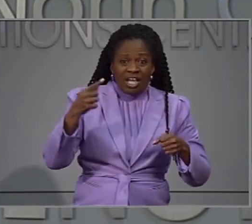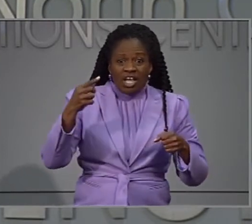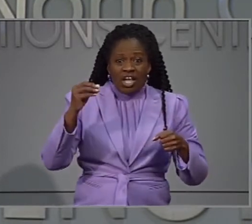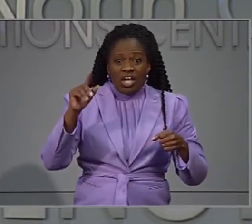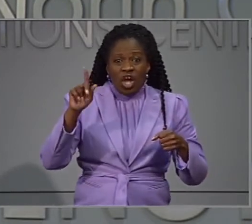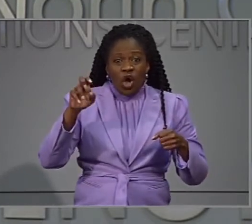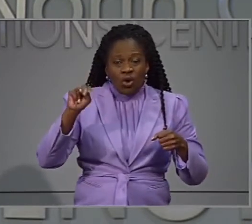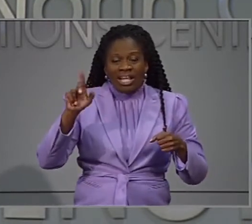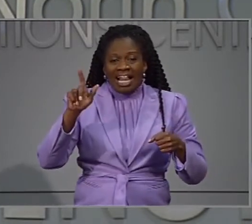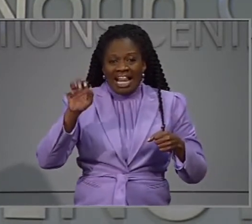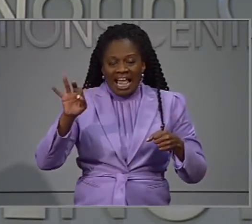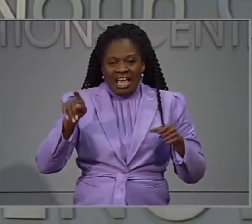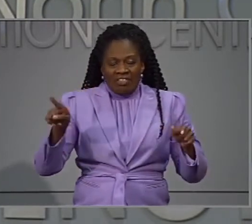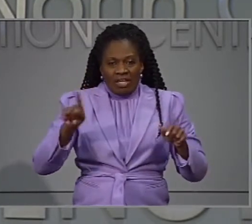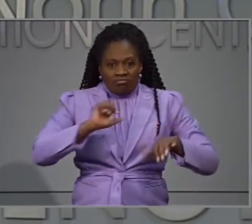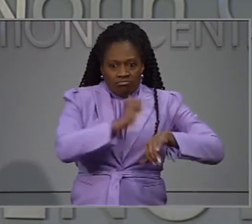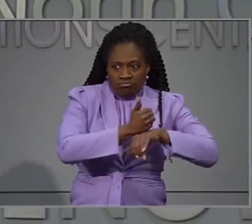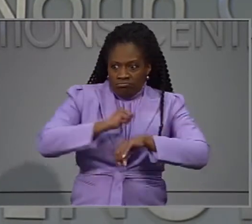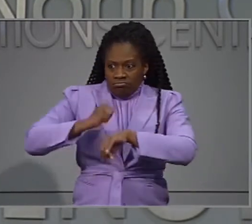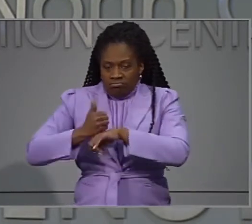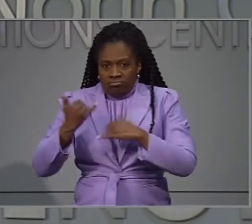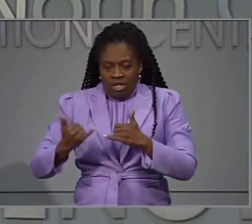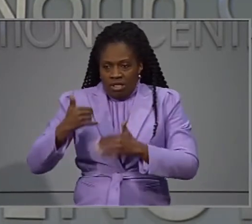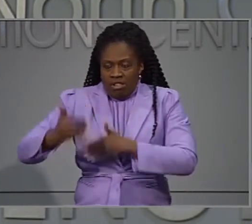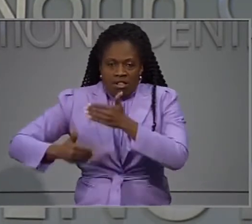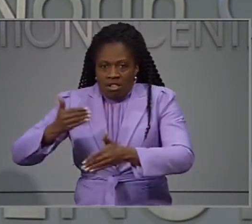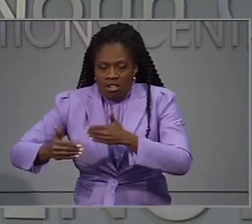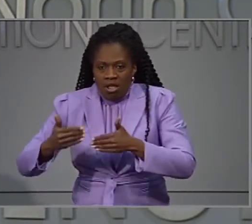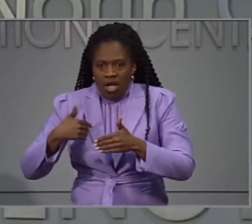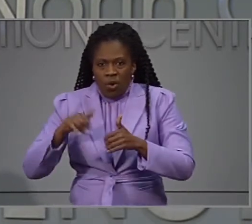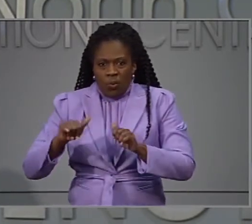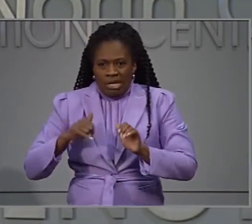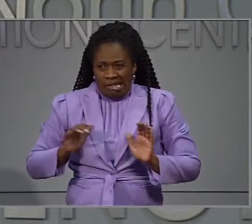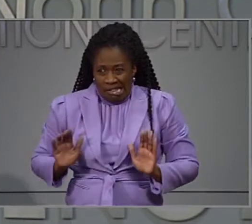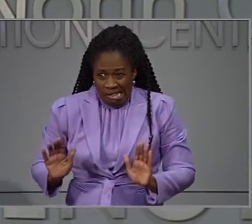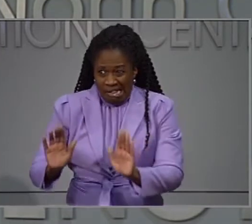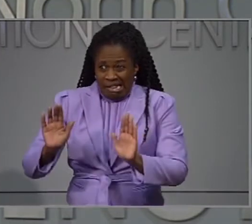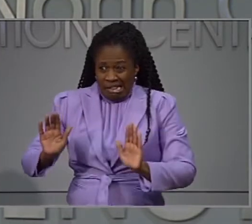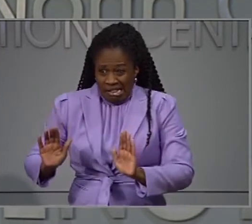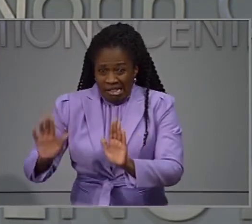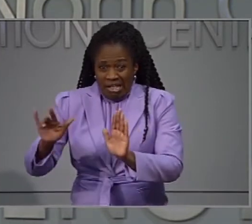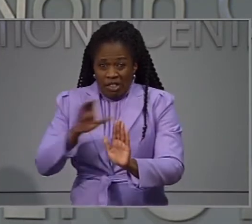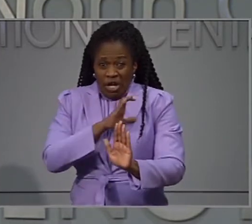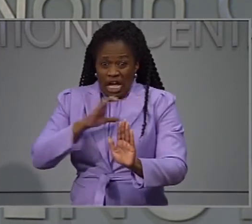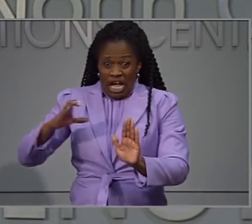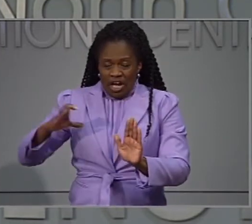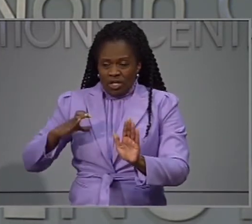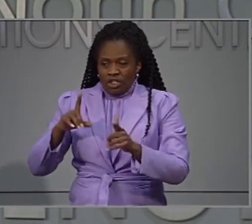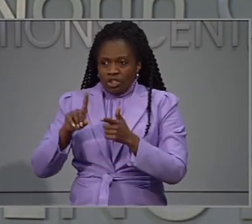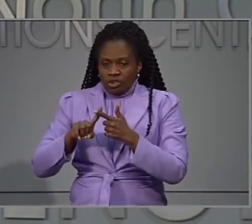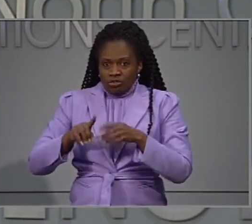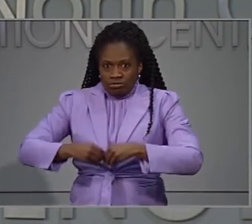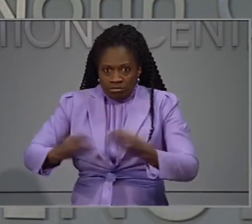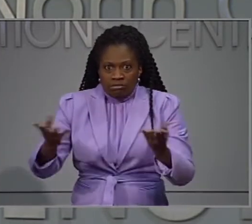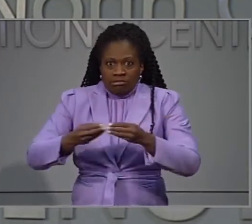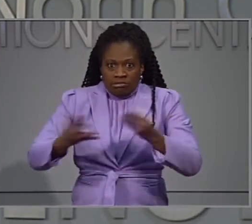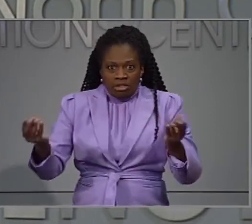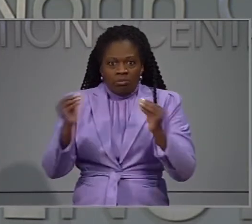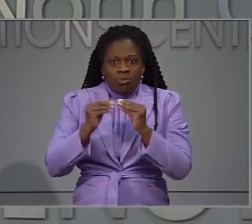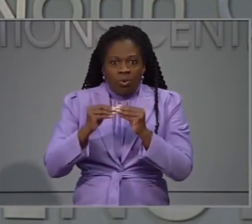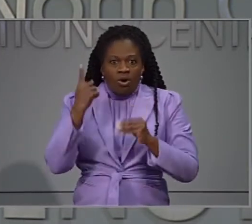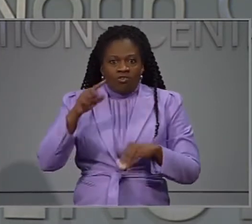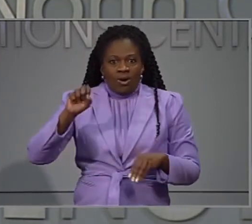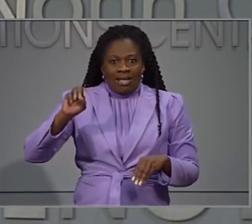Leaf is putting into place. And we're also pushing Congress to replenish that supply of money through